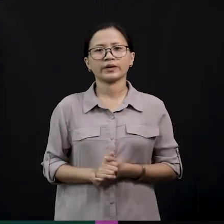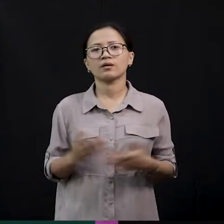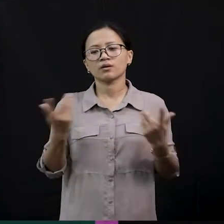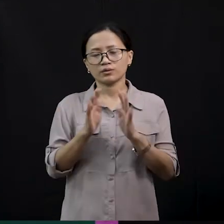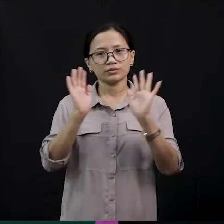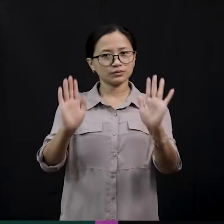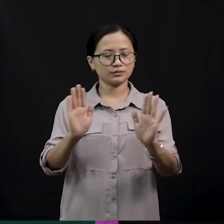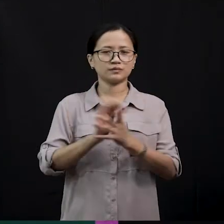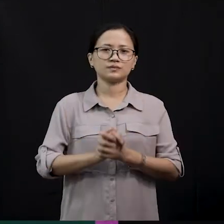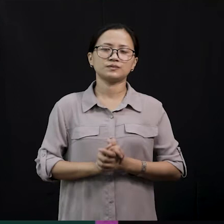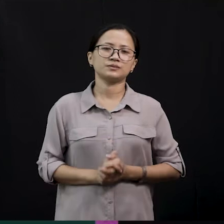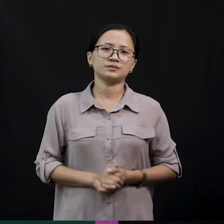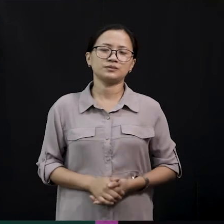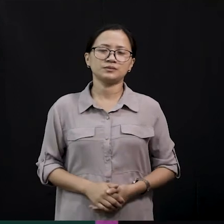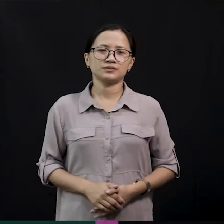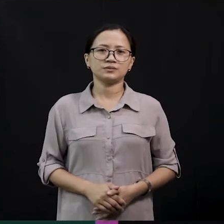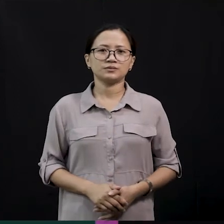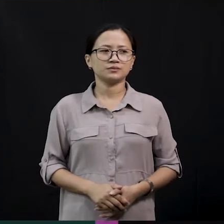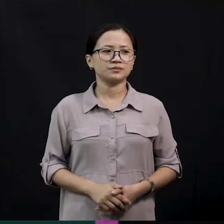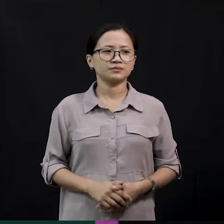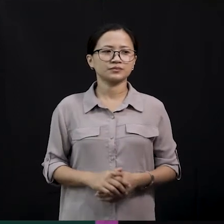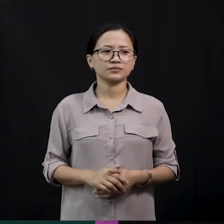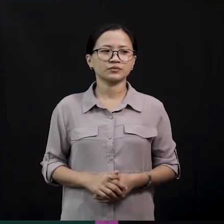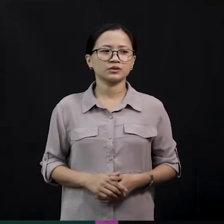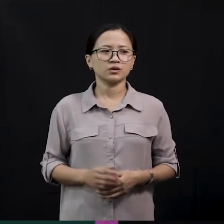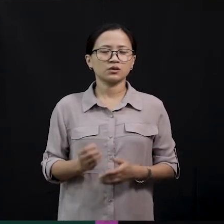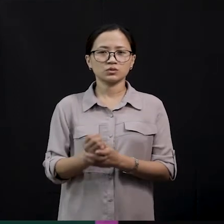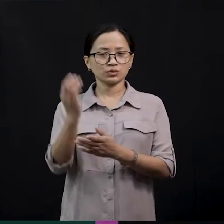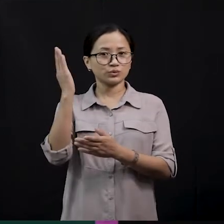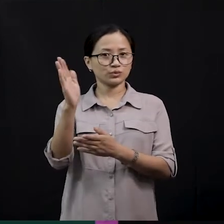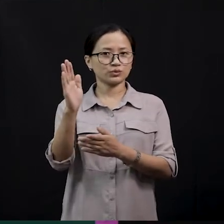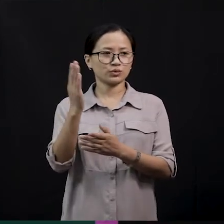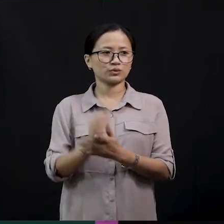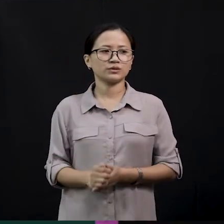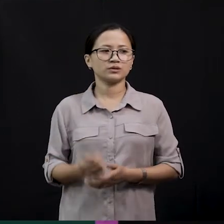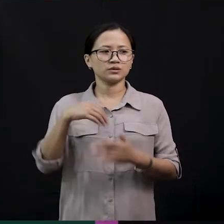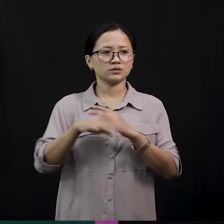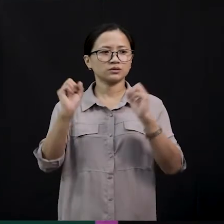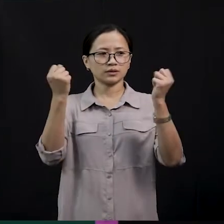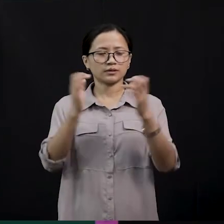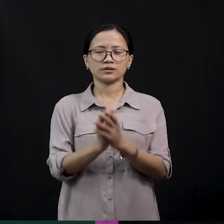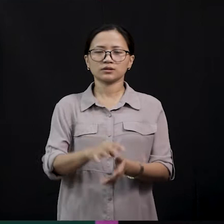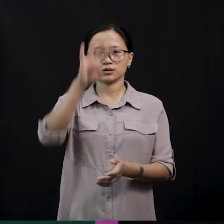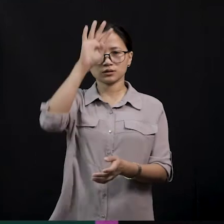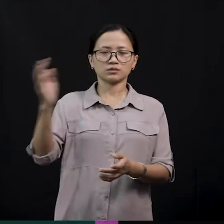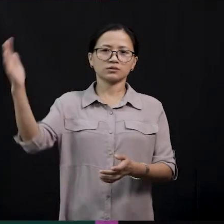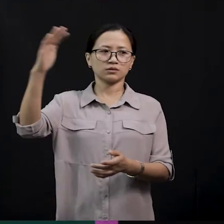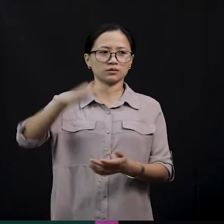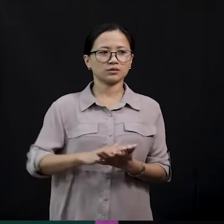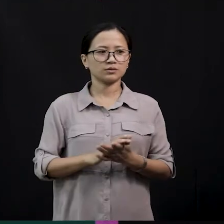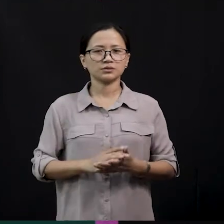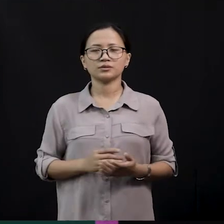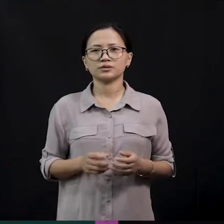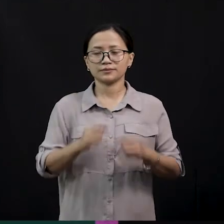what we have here. Sword in hand, the king came in his chariot. Now, a king came when he was looking